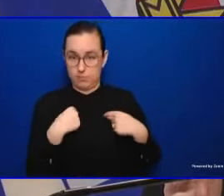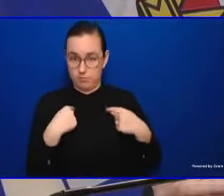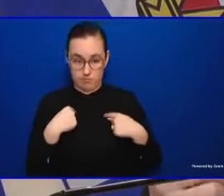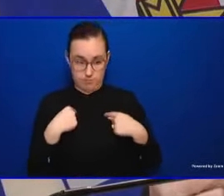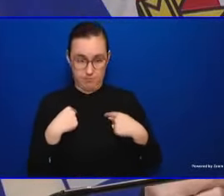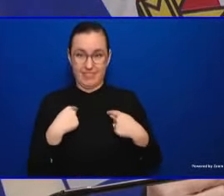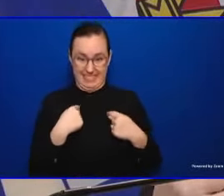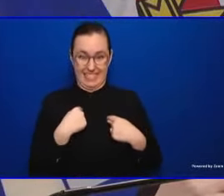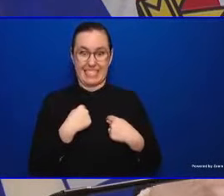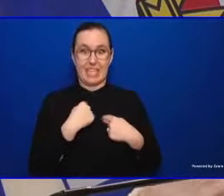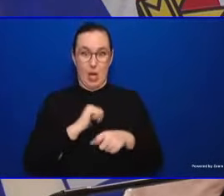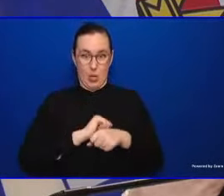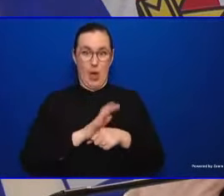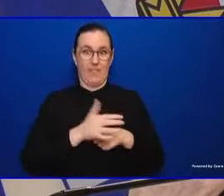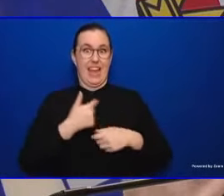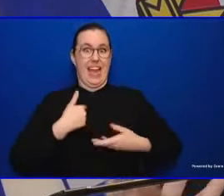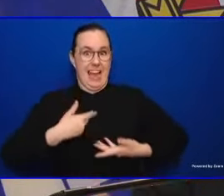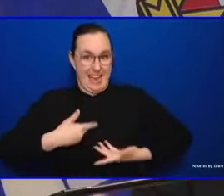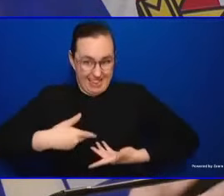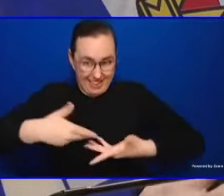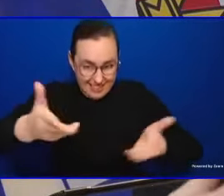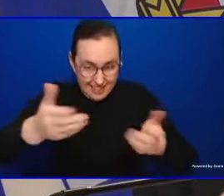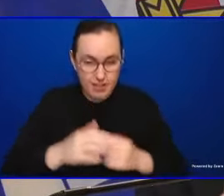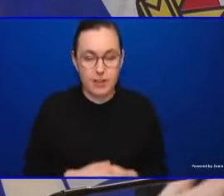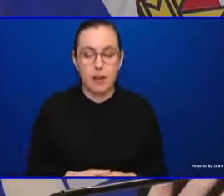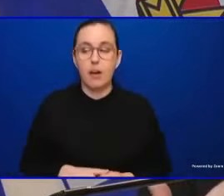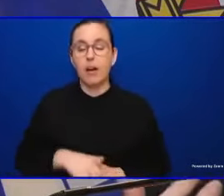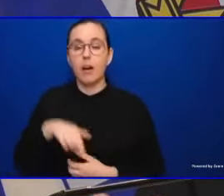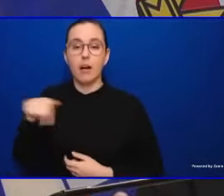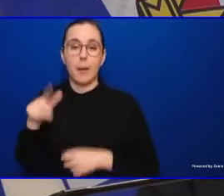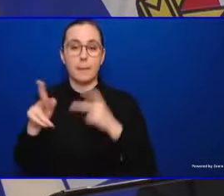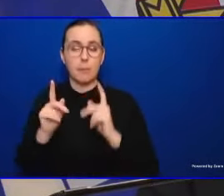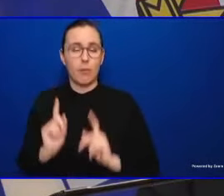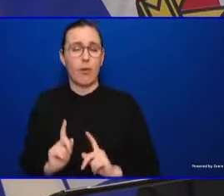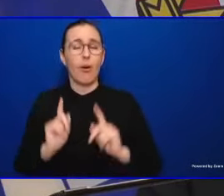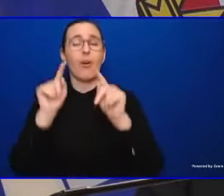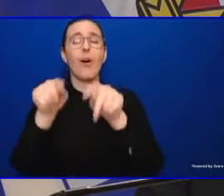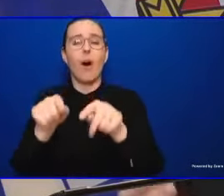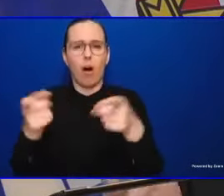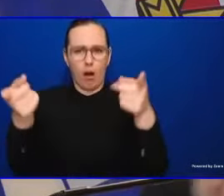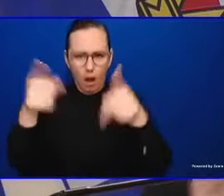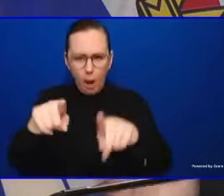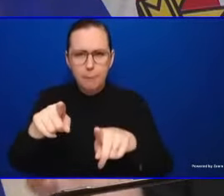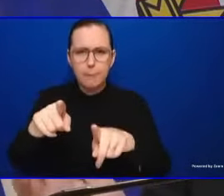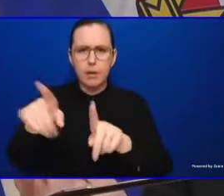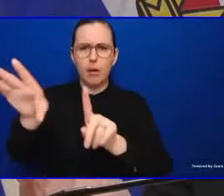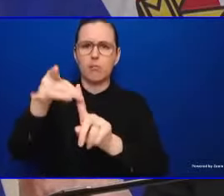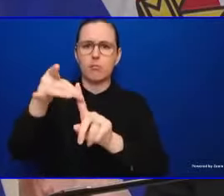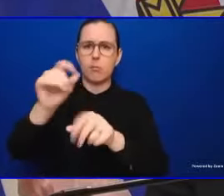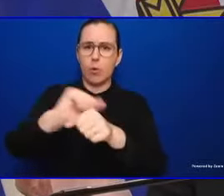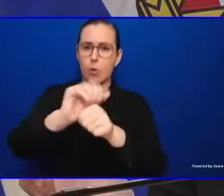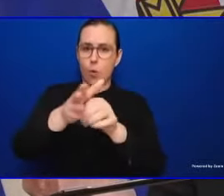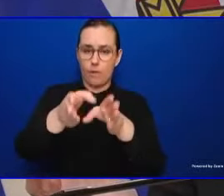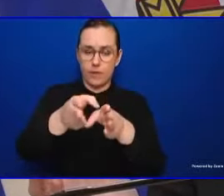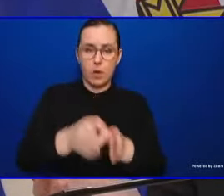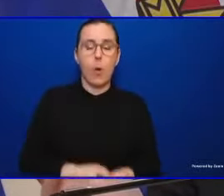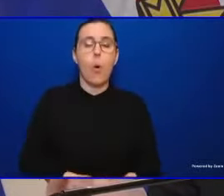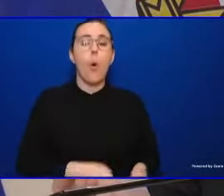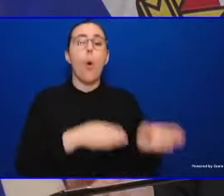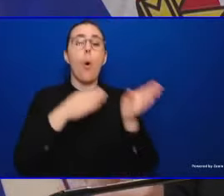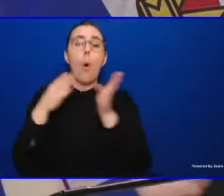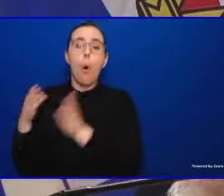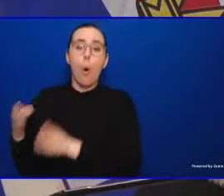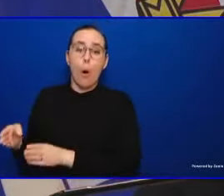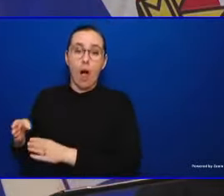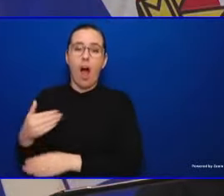hospital because COVID exacerbated one of their underlying conditions. And it's not easy to do that except